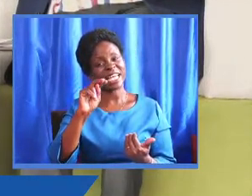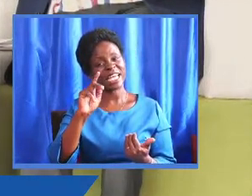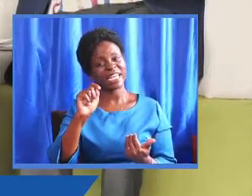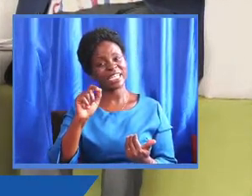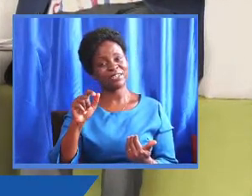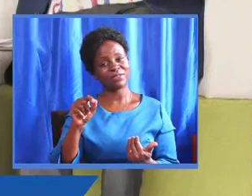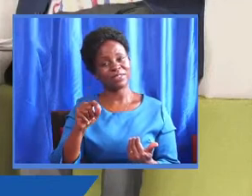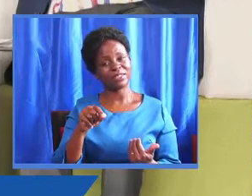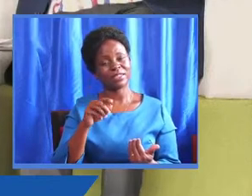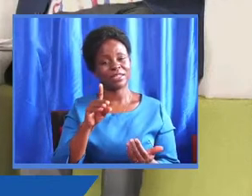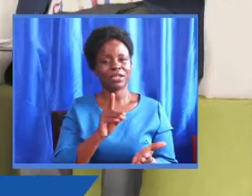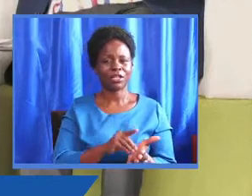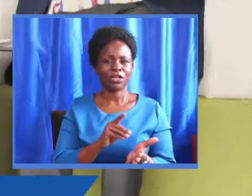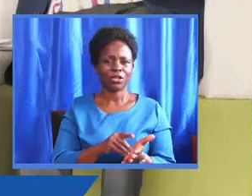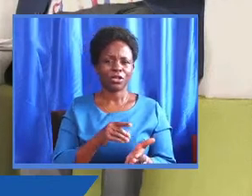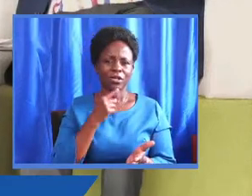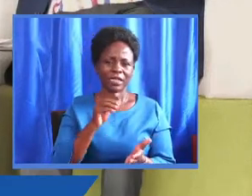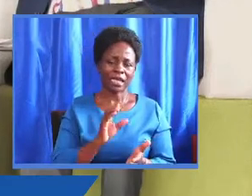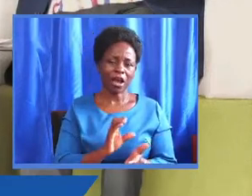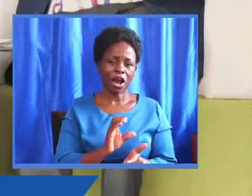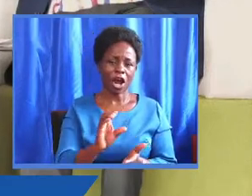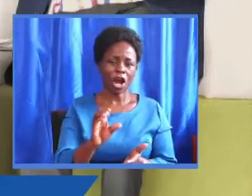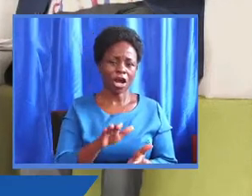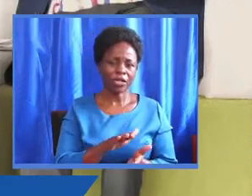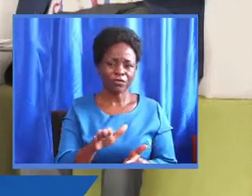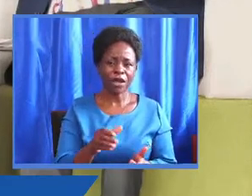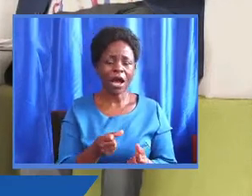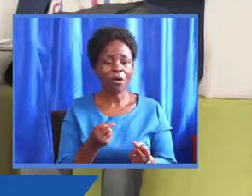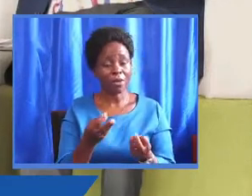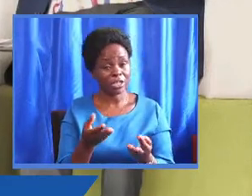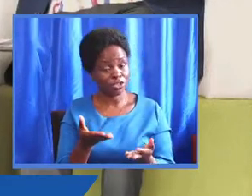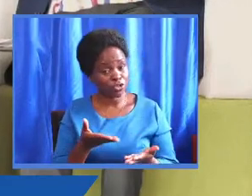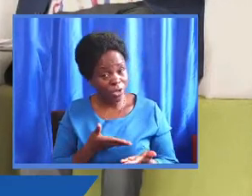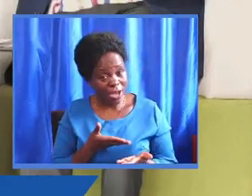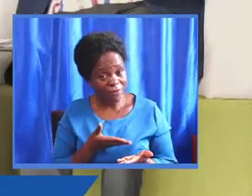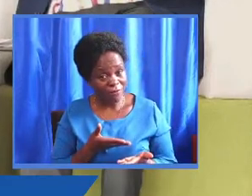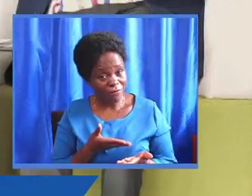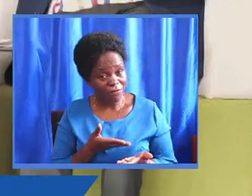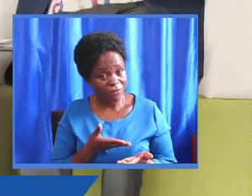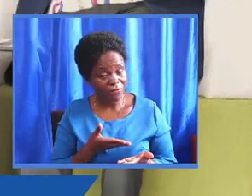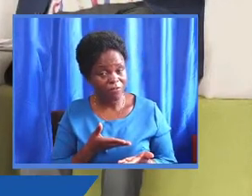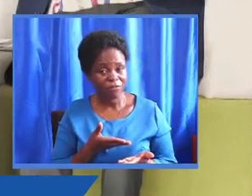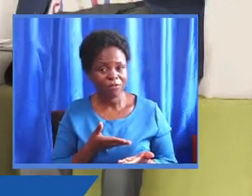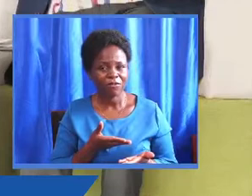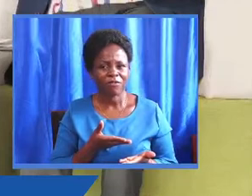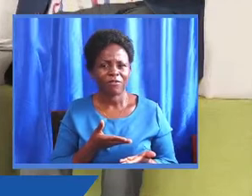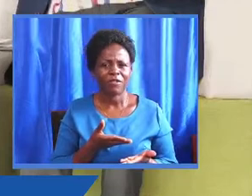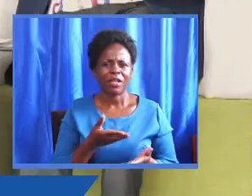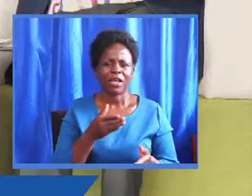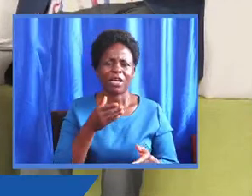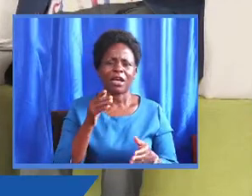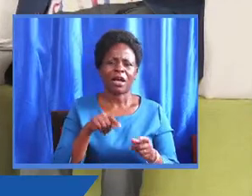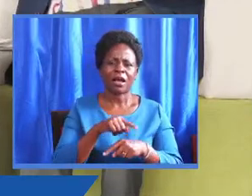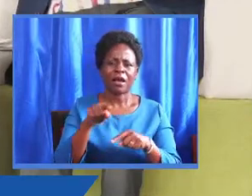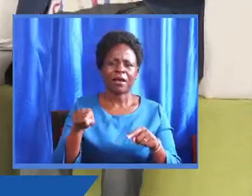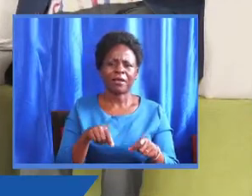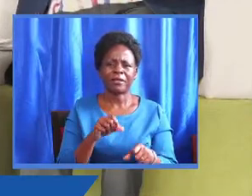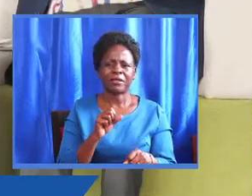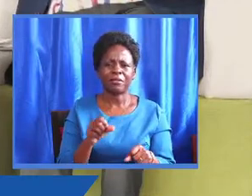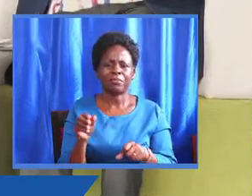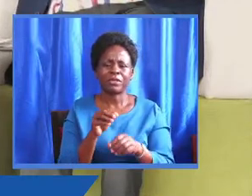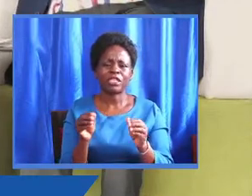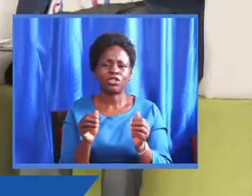money. Doctor mentioned cash flow. How much do you have at that point in time? Does it meet that threshold? Could it do it? Could you put it